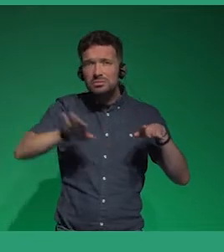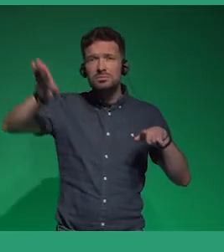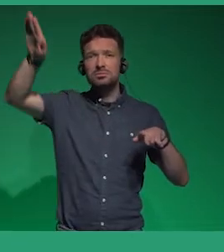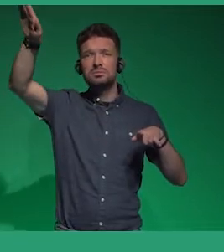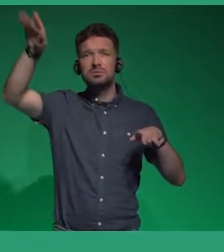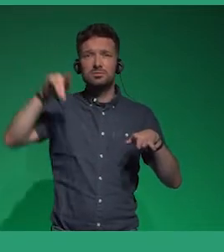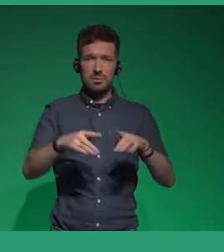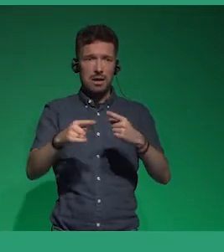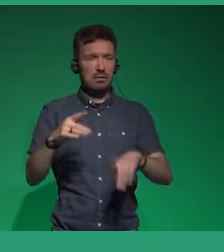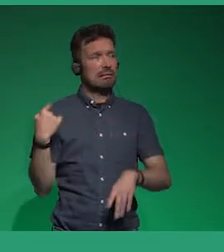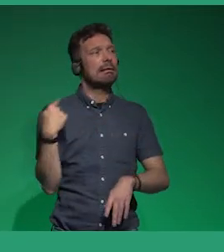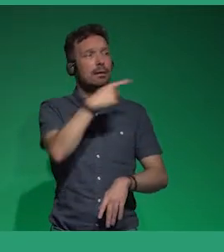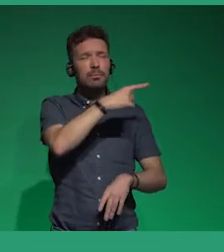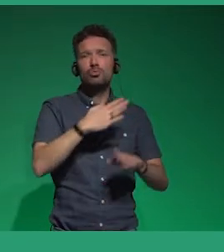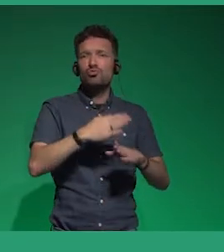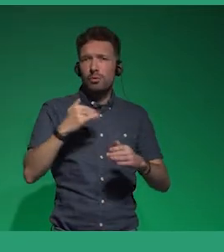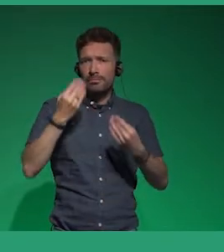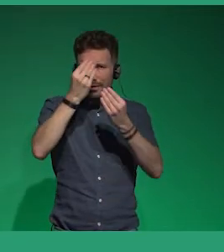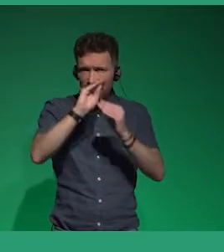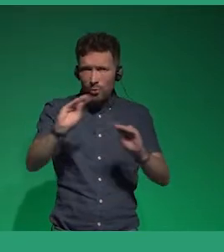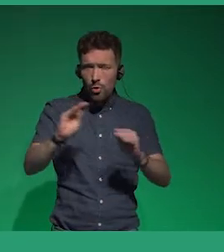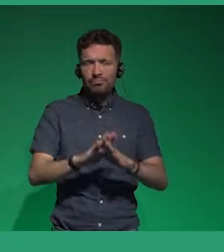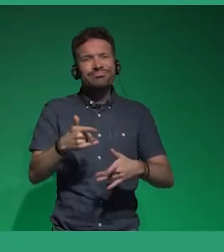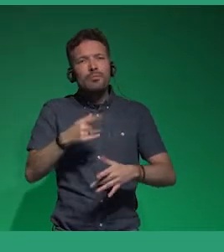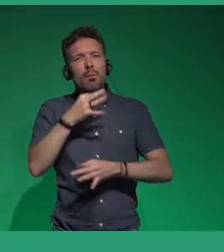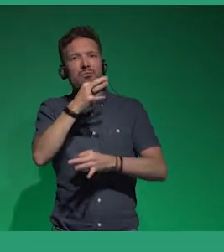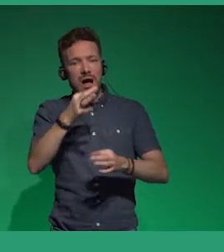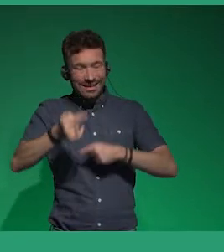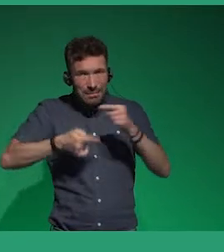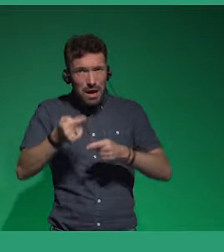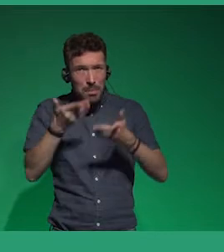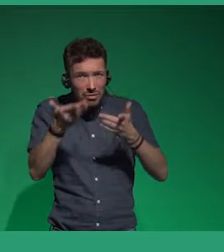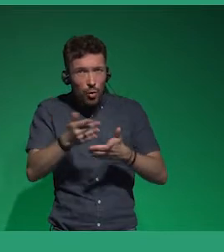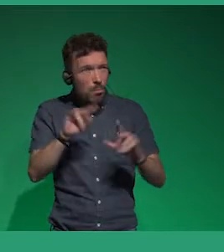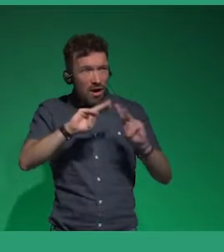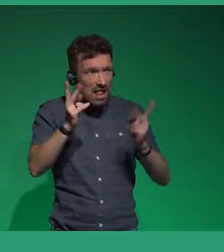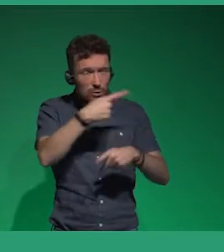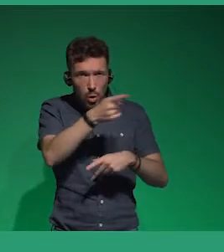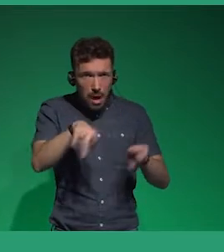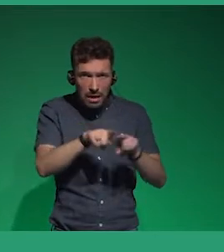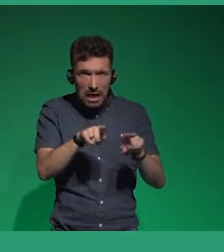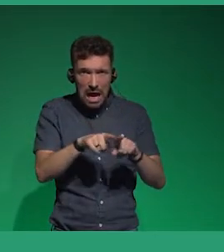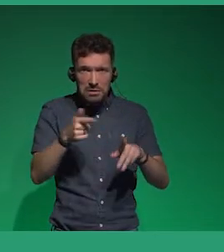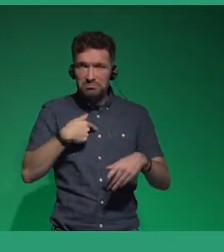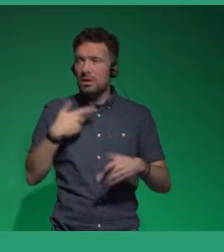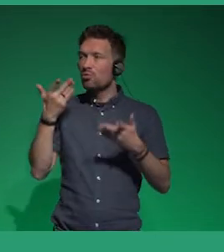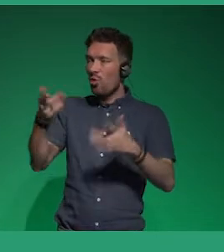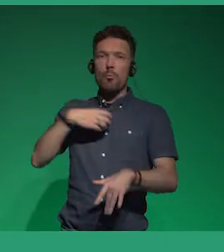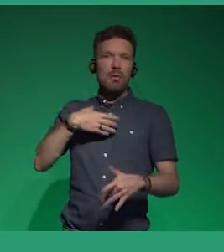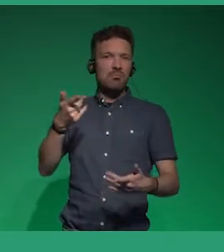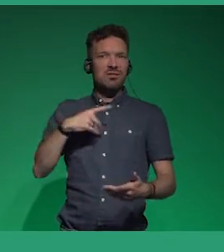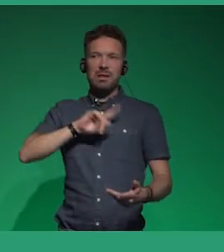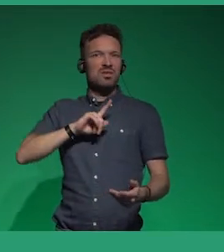the case? Is this a Gordian knot that we cannot solve, or do we have options to improve? And